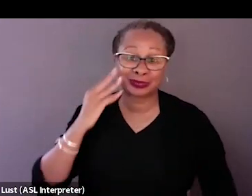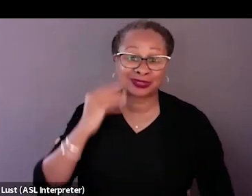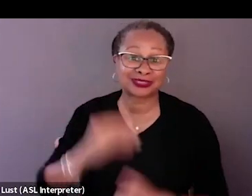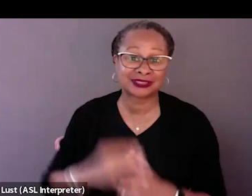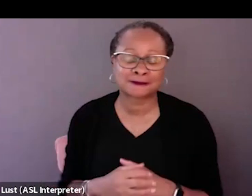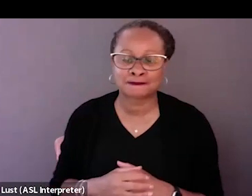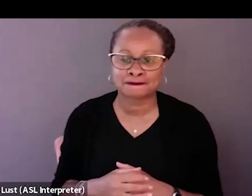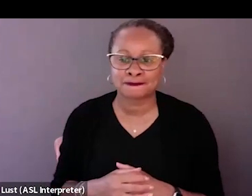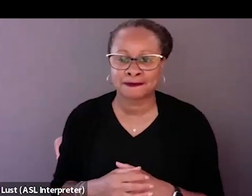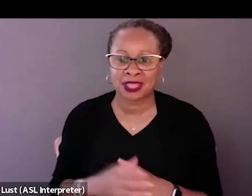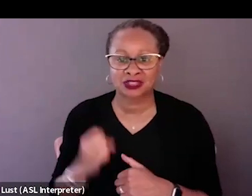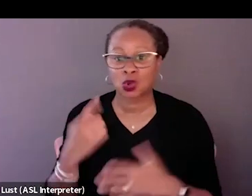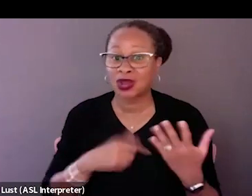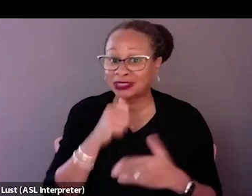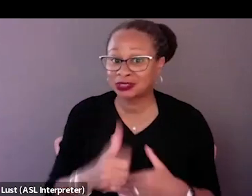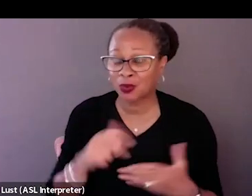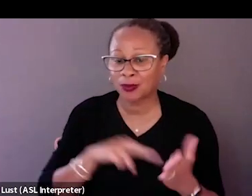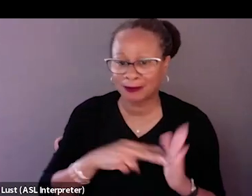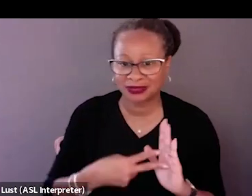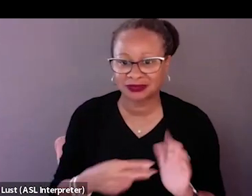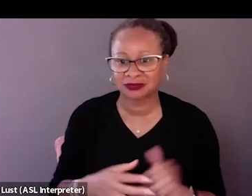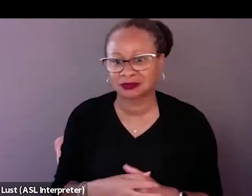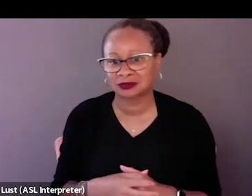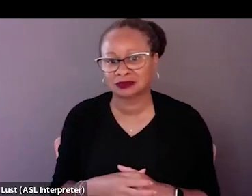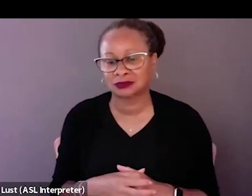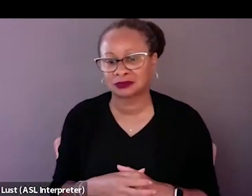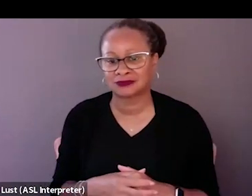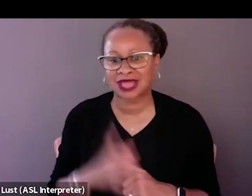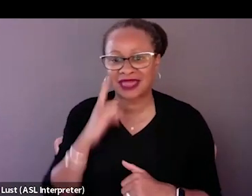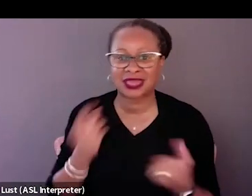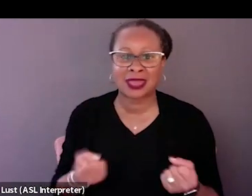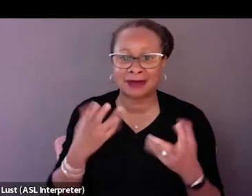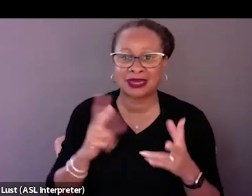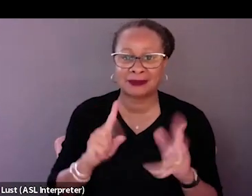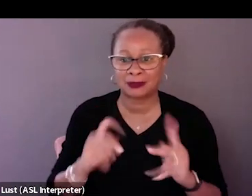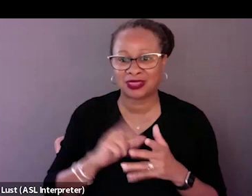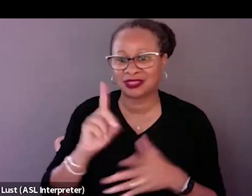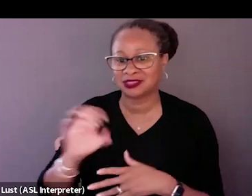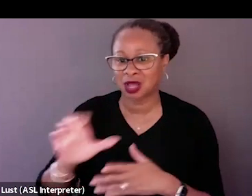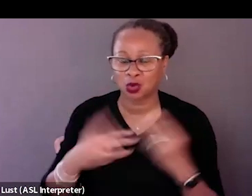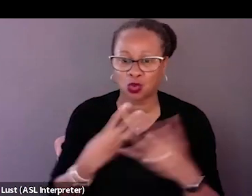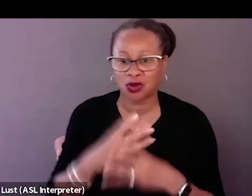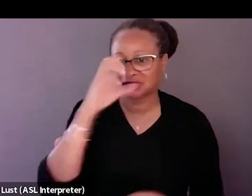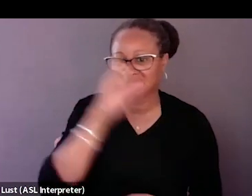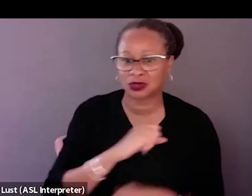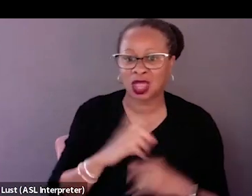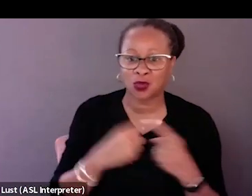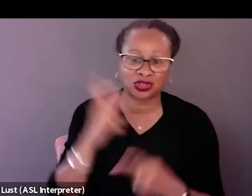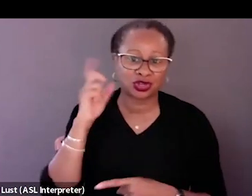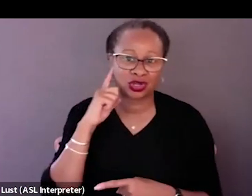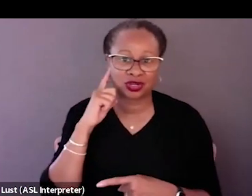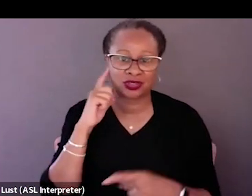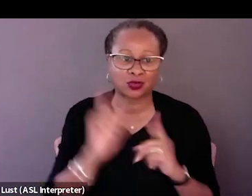And so what I don't mean, and I think that this is what many people in the documentary world assume when you hear the word reenactment,